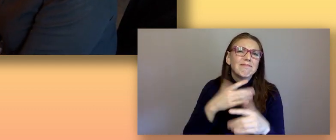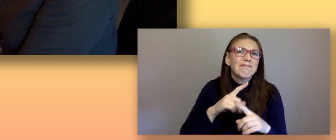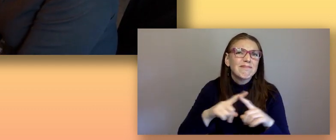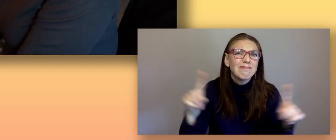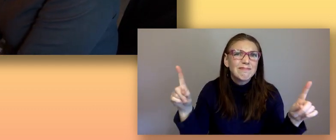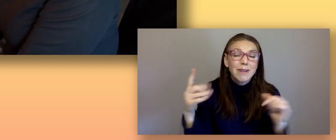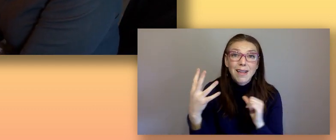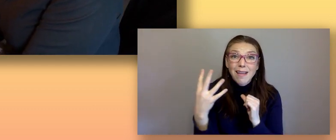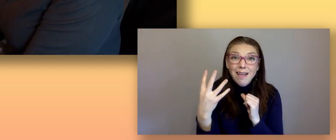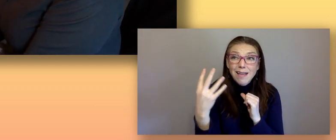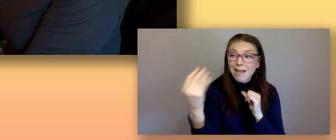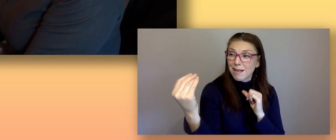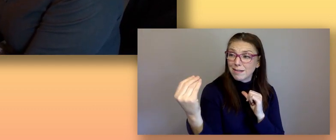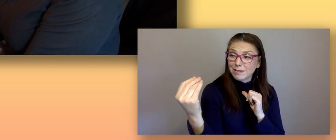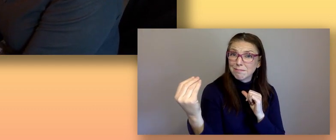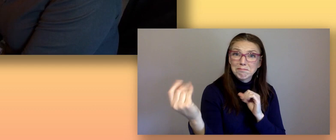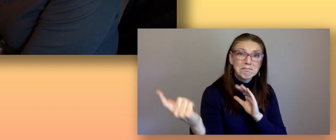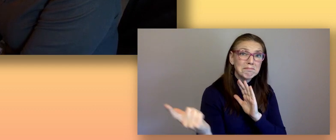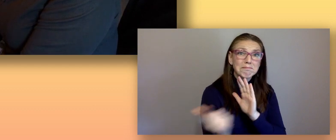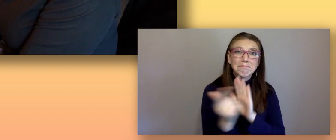we can't go